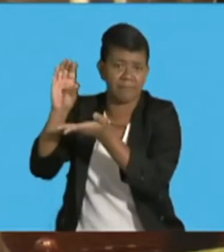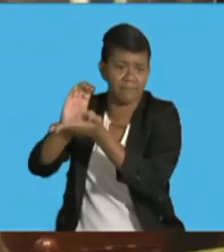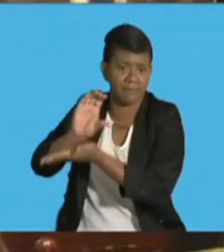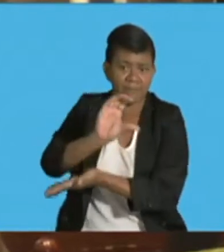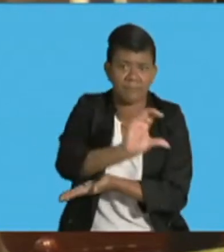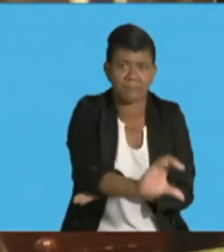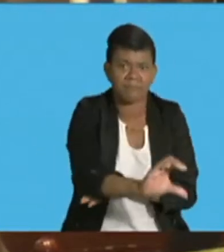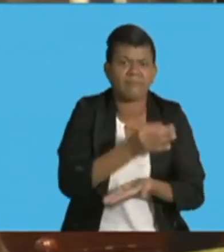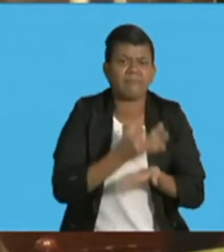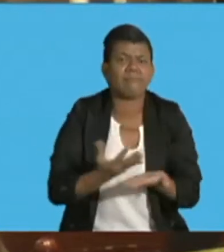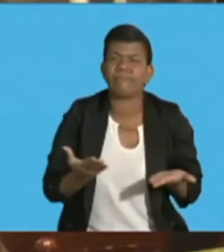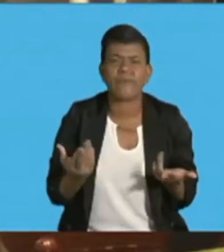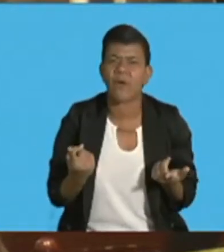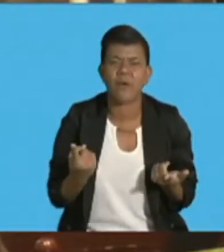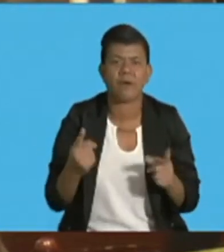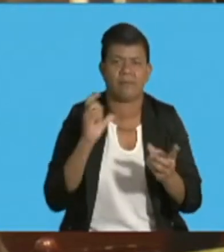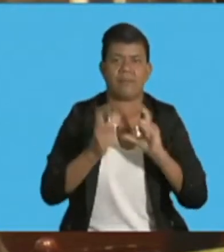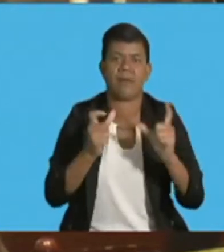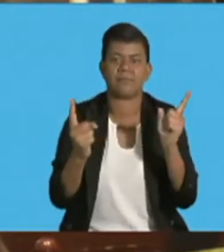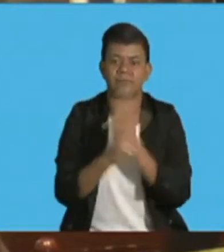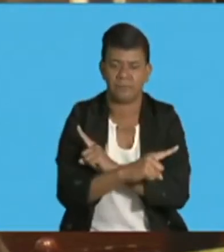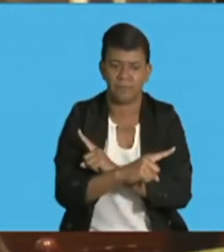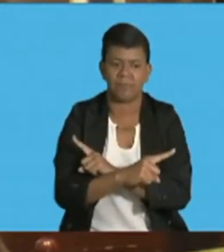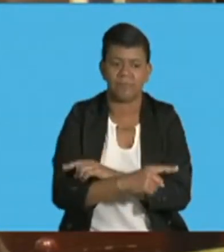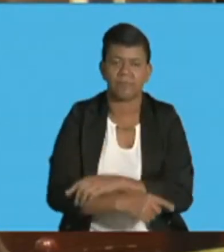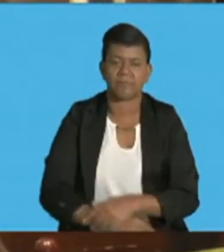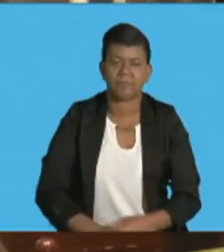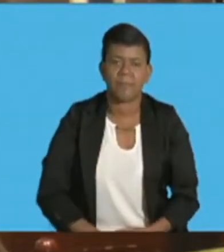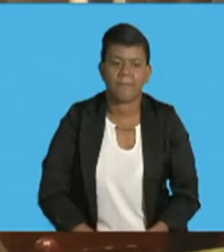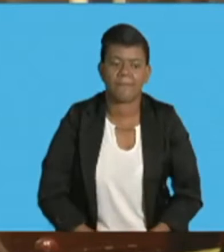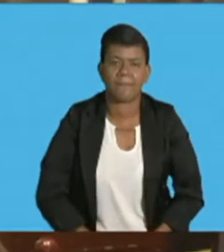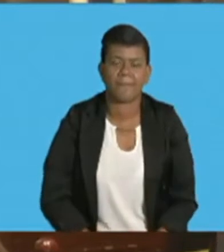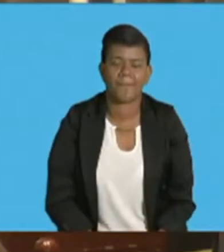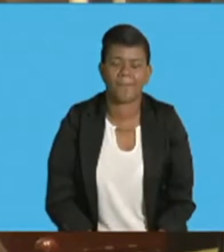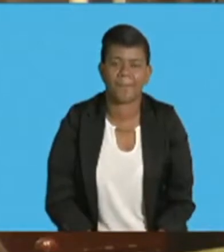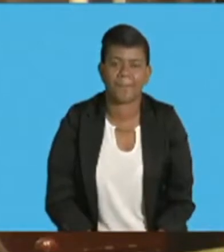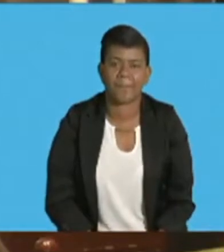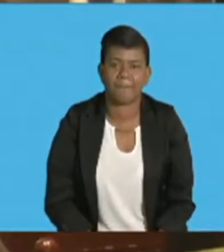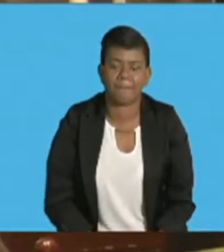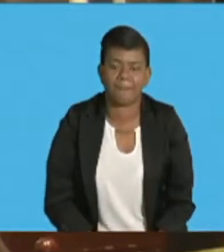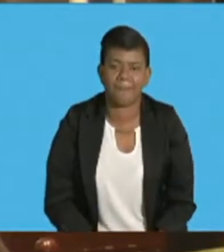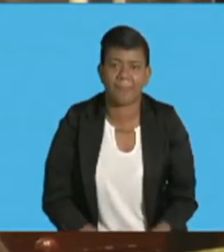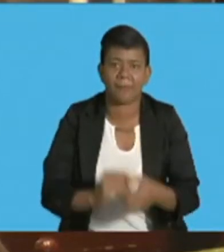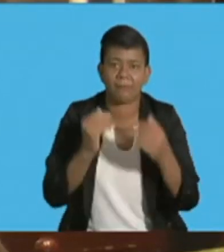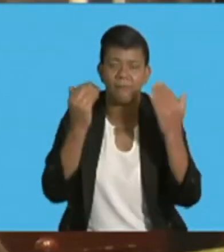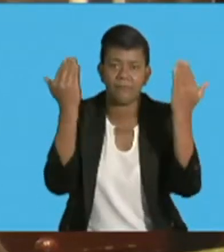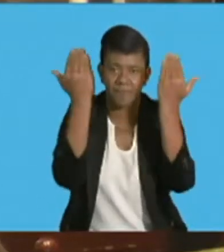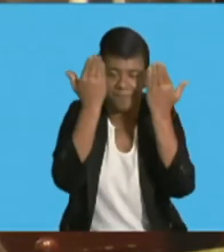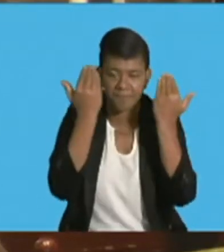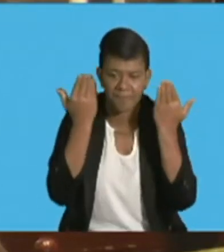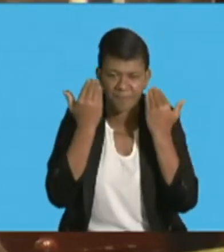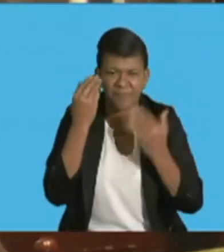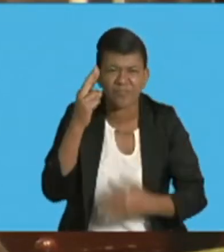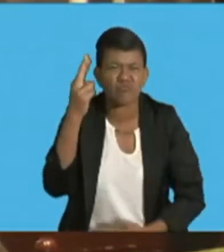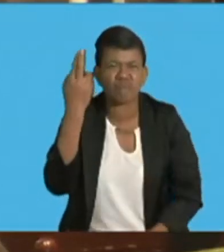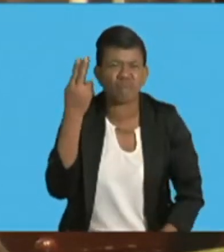change, sustainable development, and indeed meeting our adaptation costs. Mr. Speaker, sir, one of the reasons why Fiji is